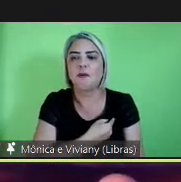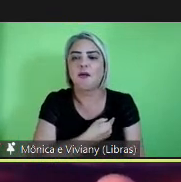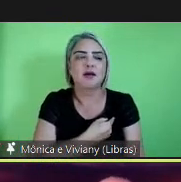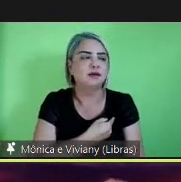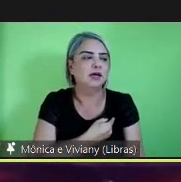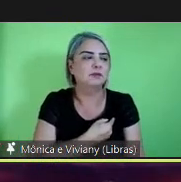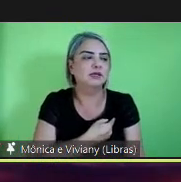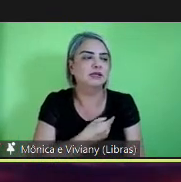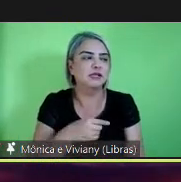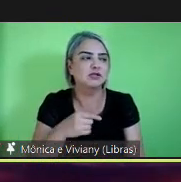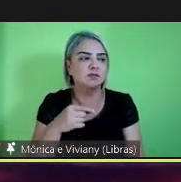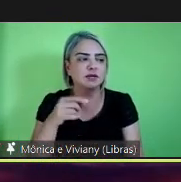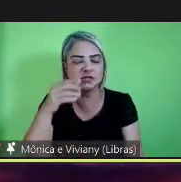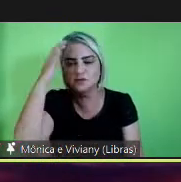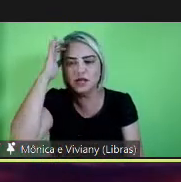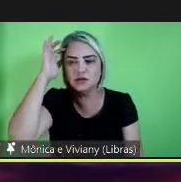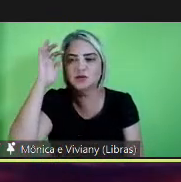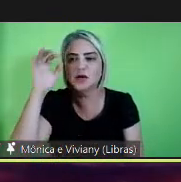they afford it?